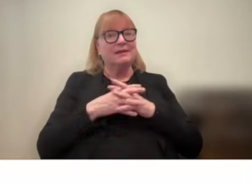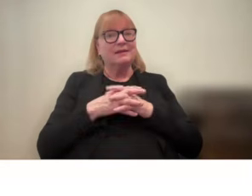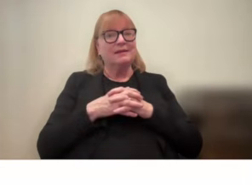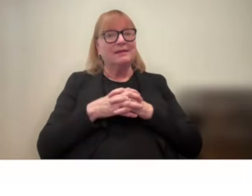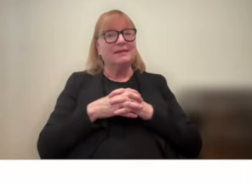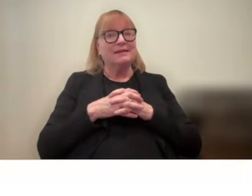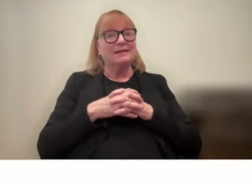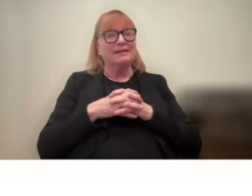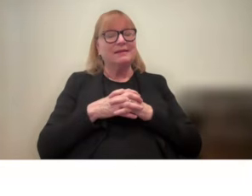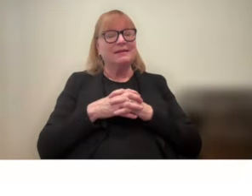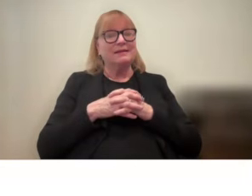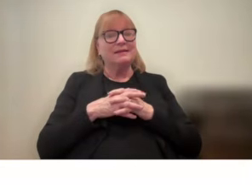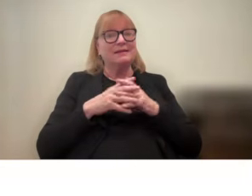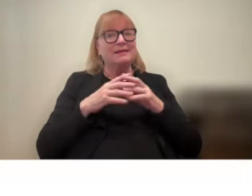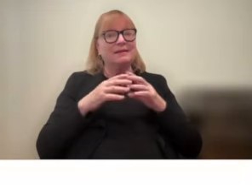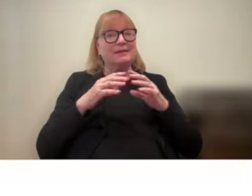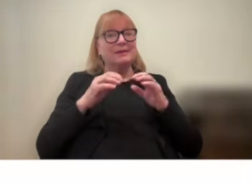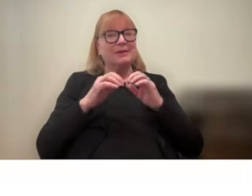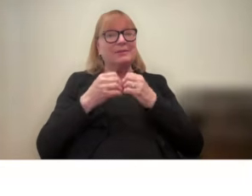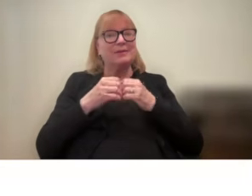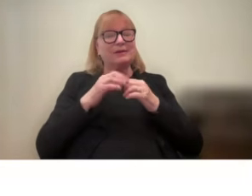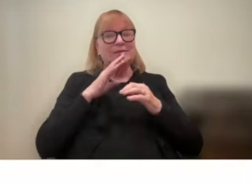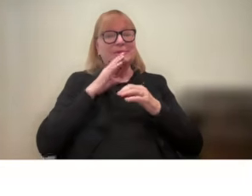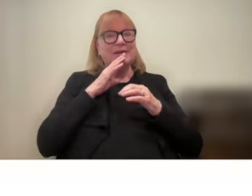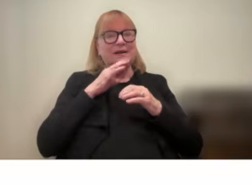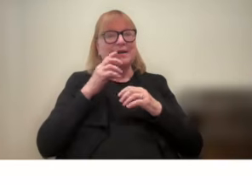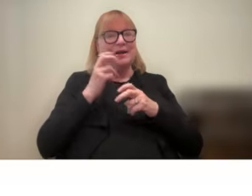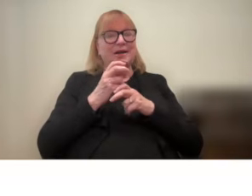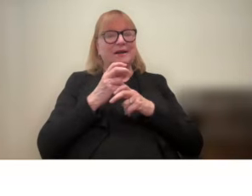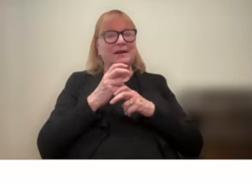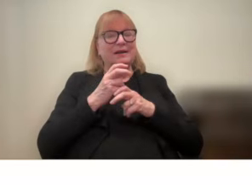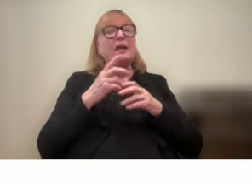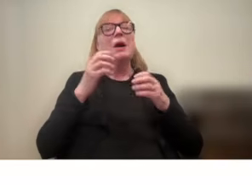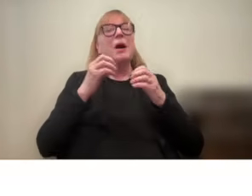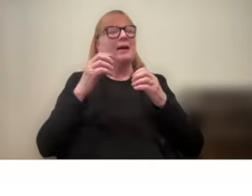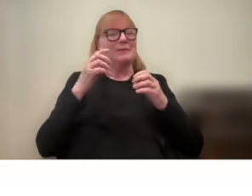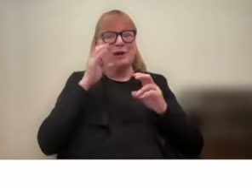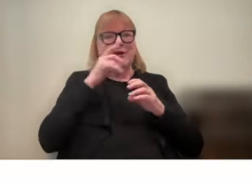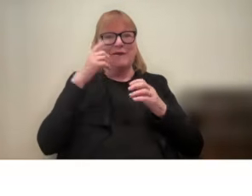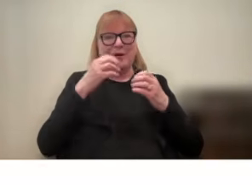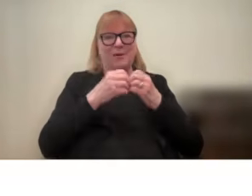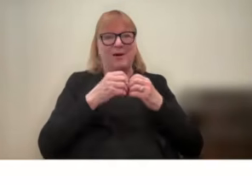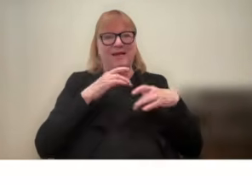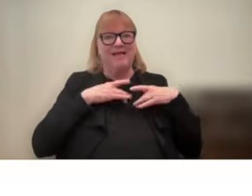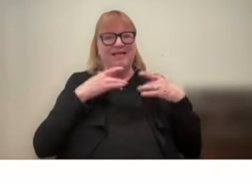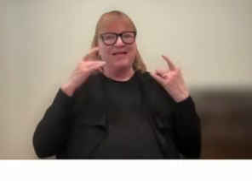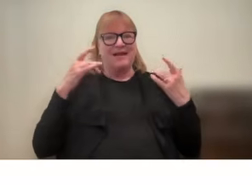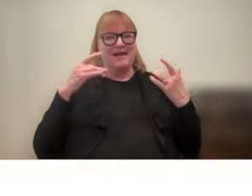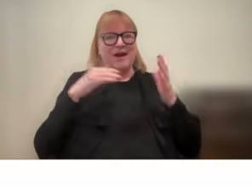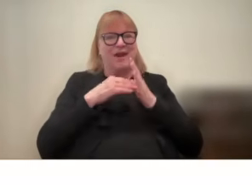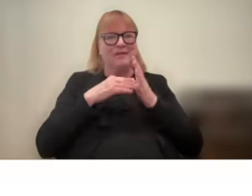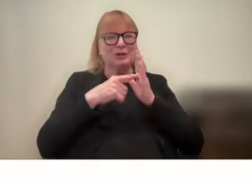now is we're gonna look at something a little bit more lighthearted because that little they often show